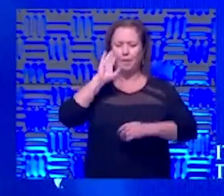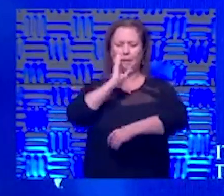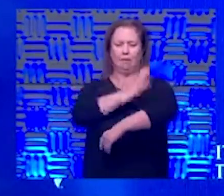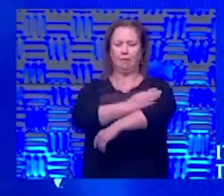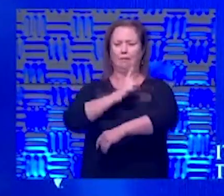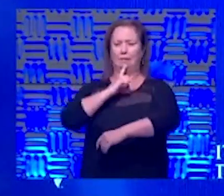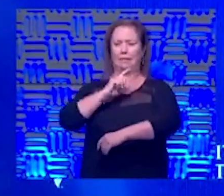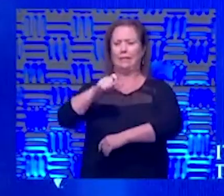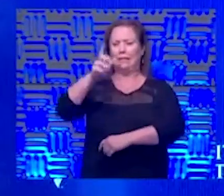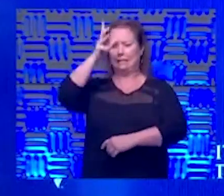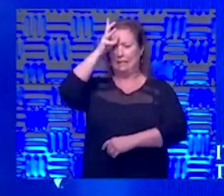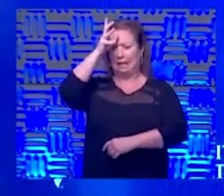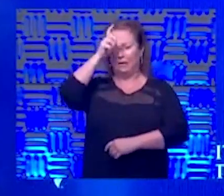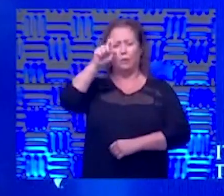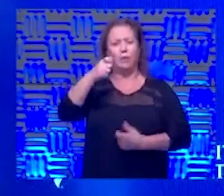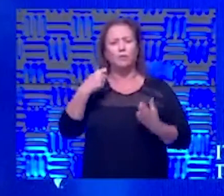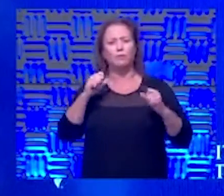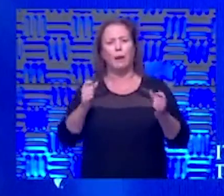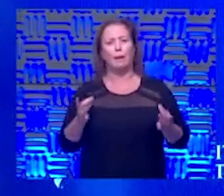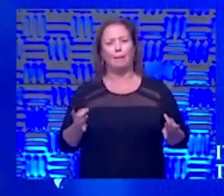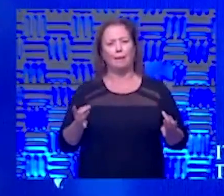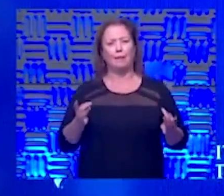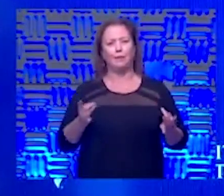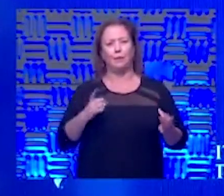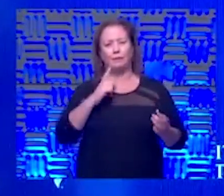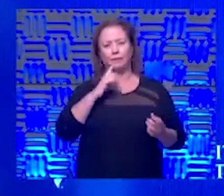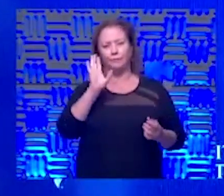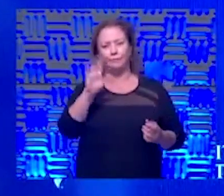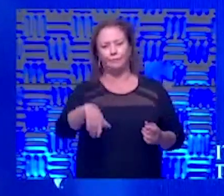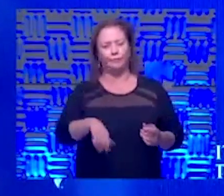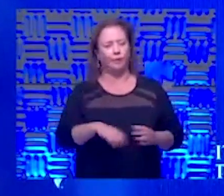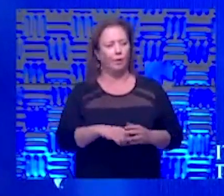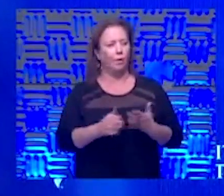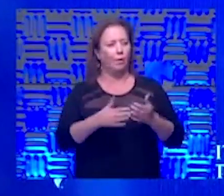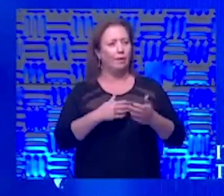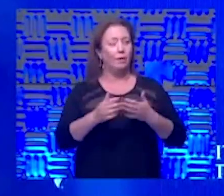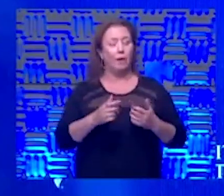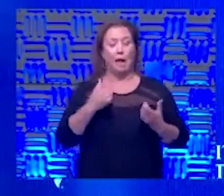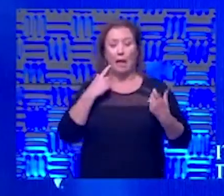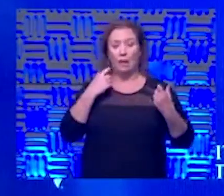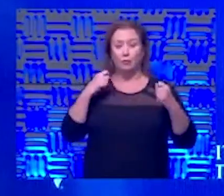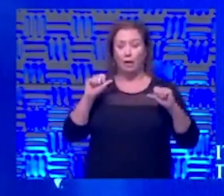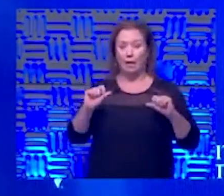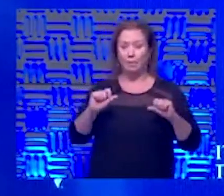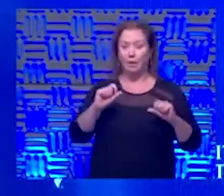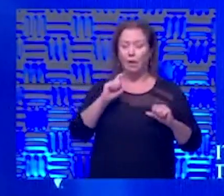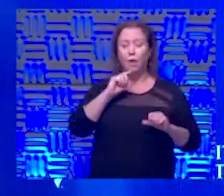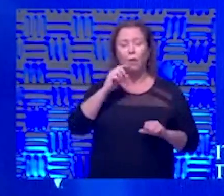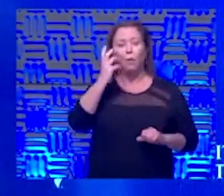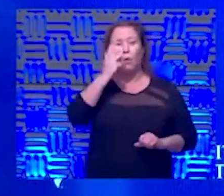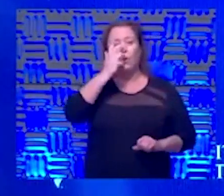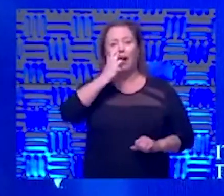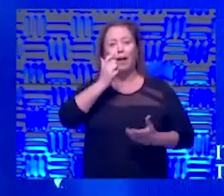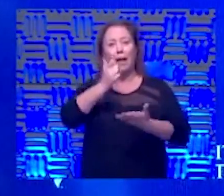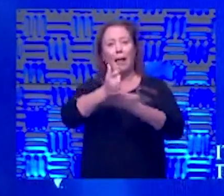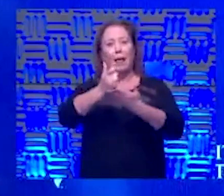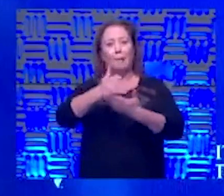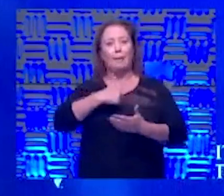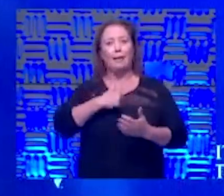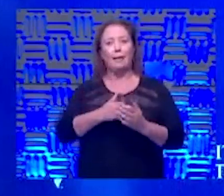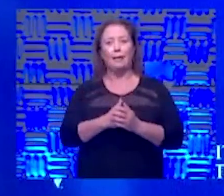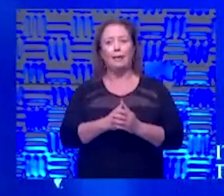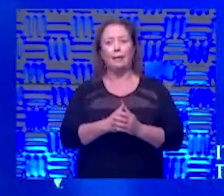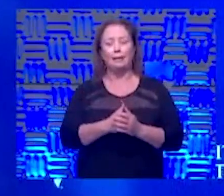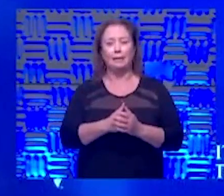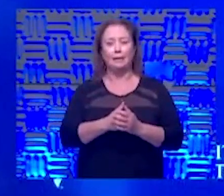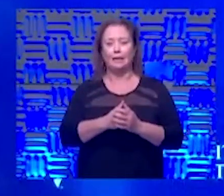said, "Well, Dad, you just need to try a little meditation." I'm like, "Yeah, whatever." And so then I tried it. It's like, darn if it didn't help. Yeah.